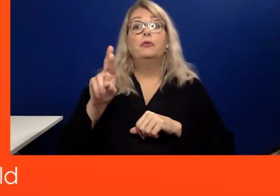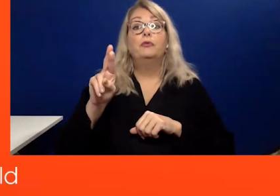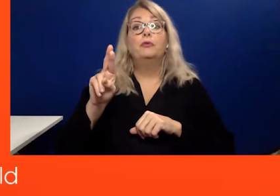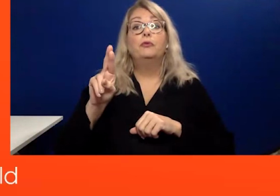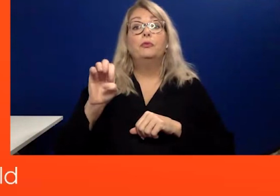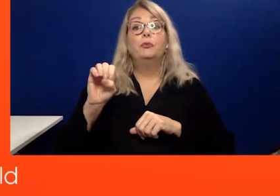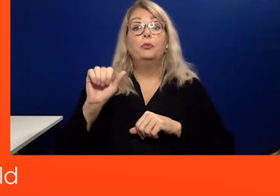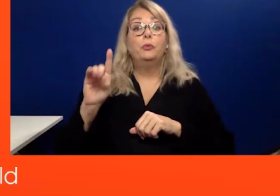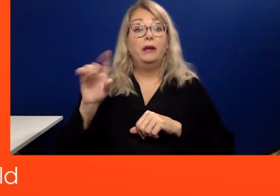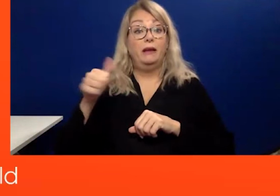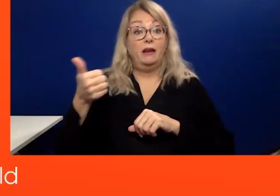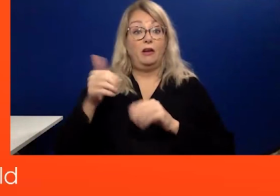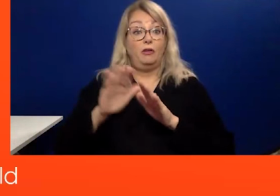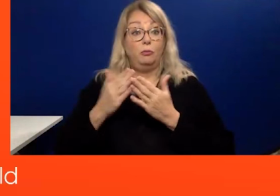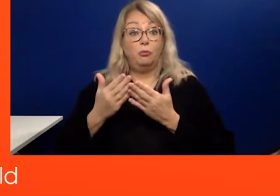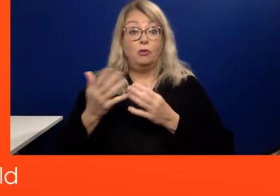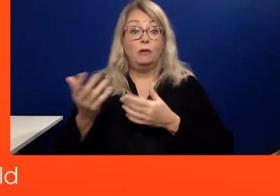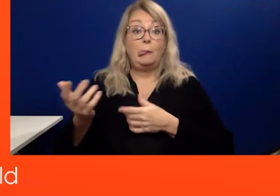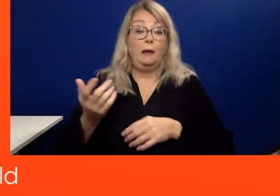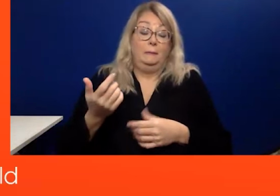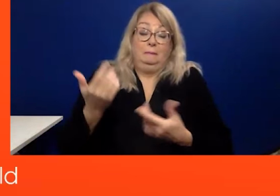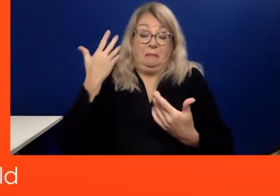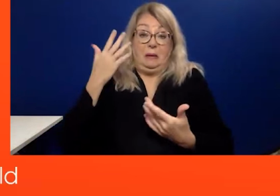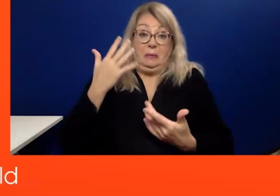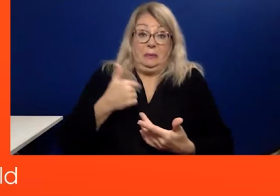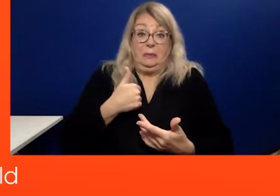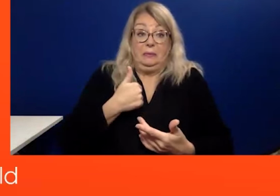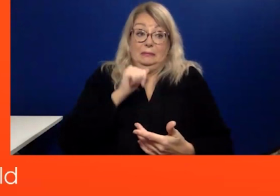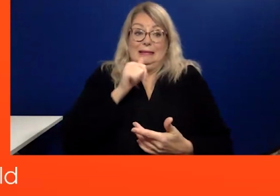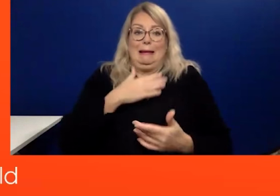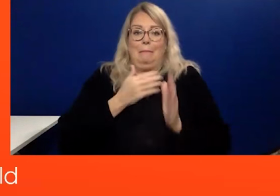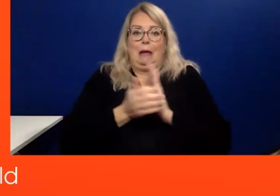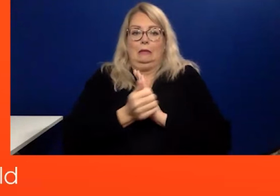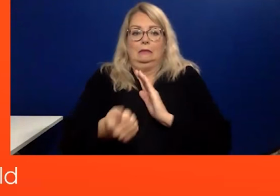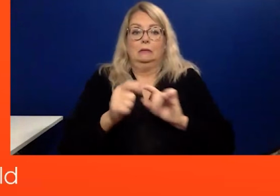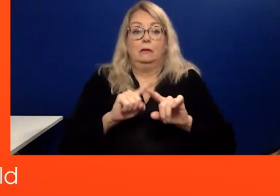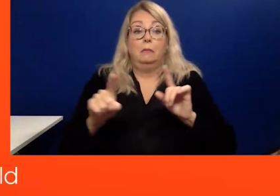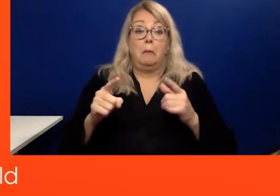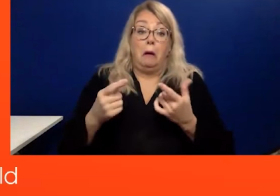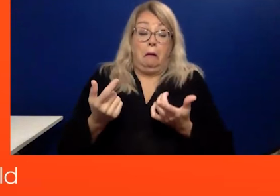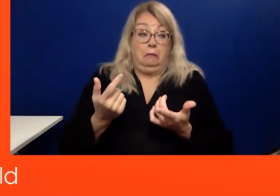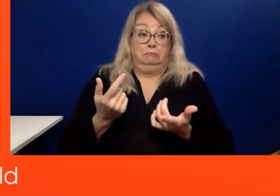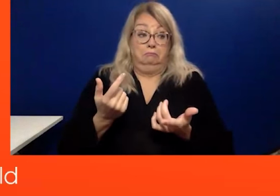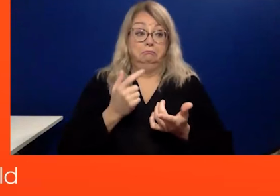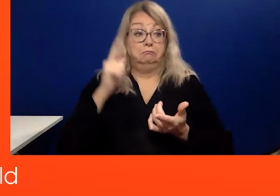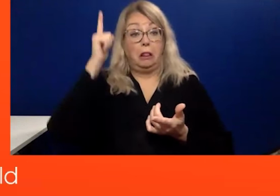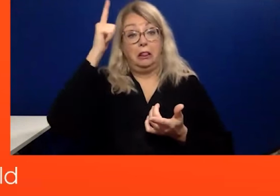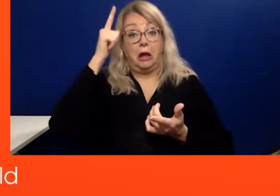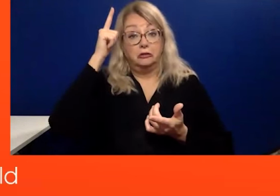It's not my gig, but it seems logical to me. That might be something that would be, you could be measured